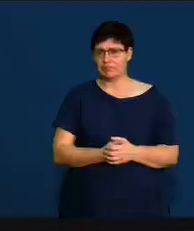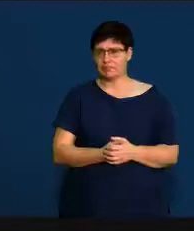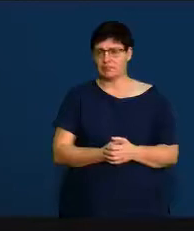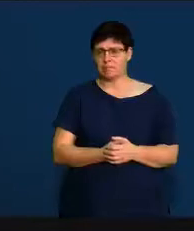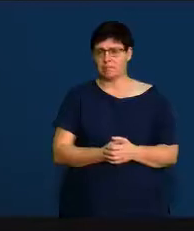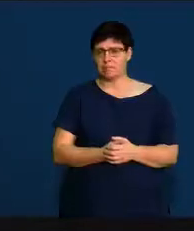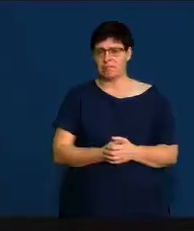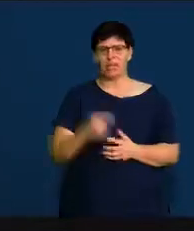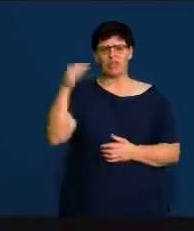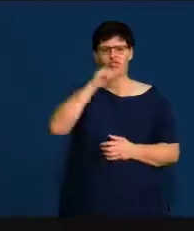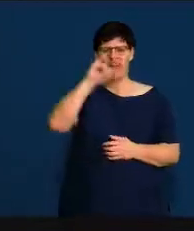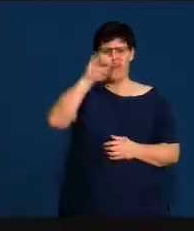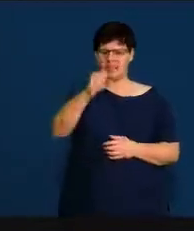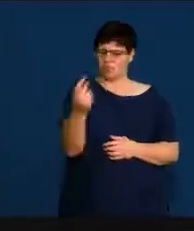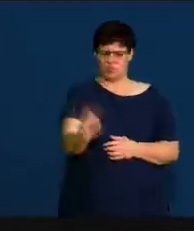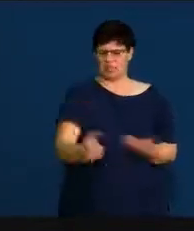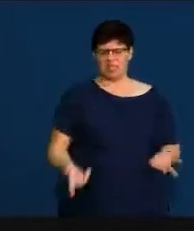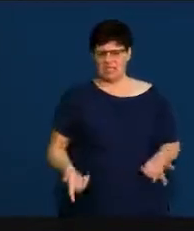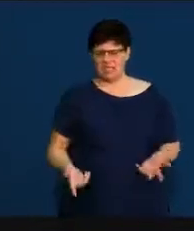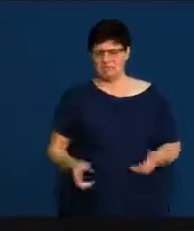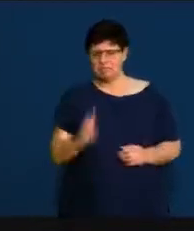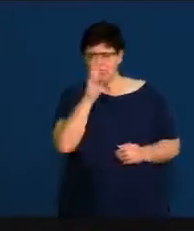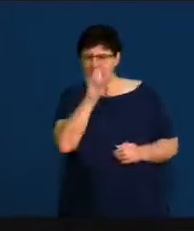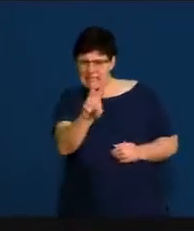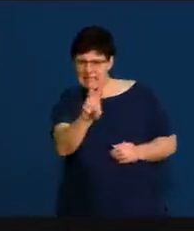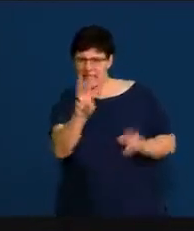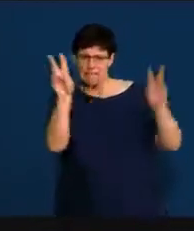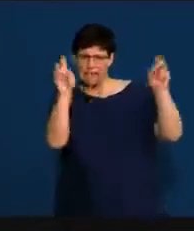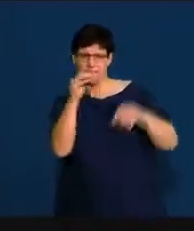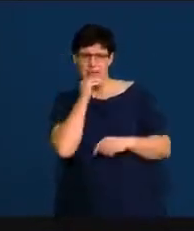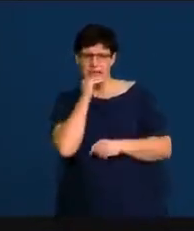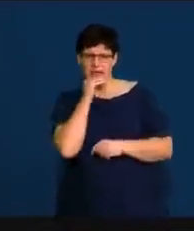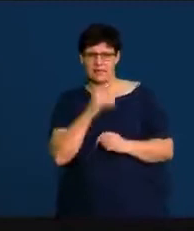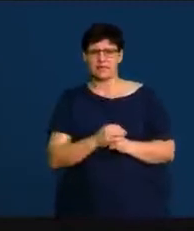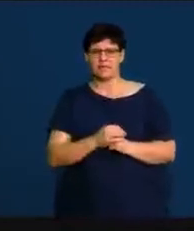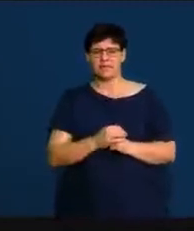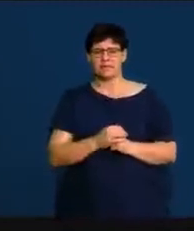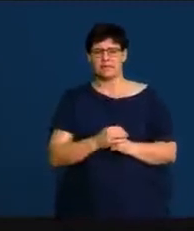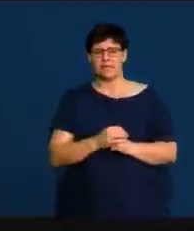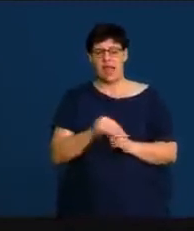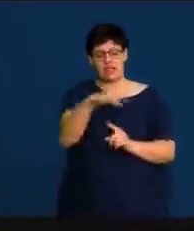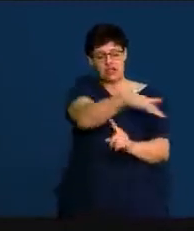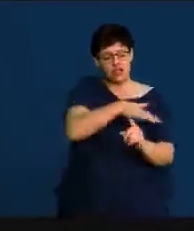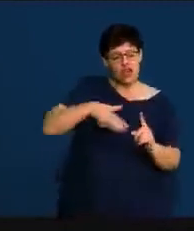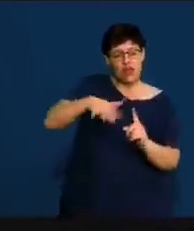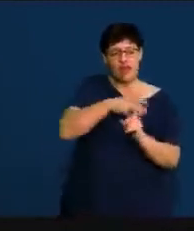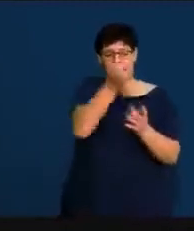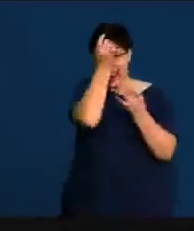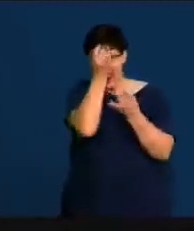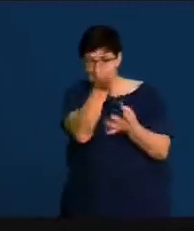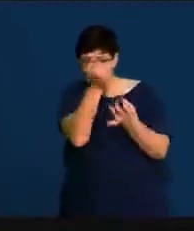What is GIS? Note the definition. A geographic information